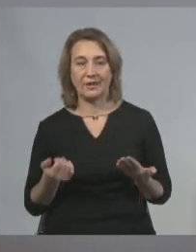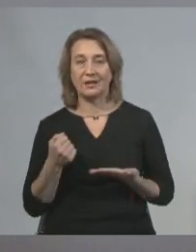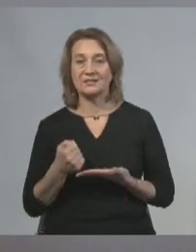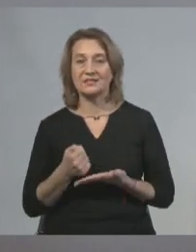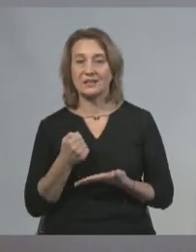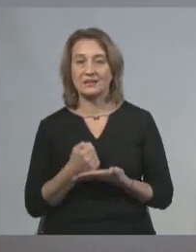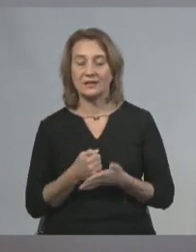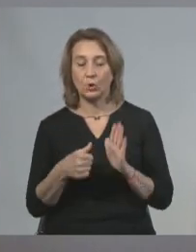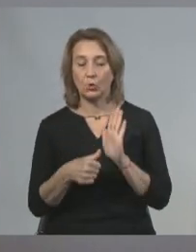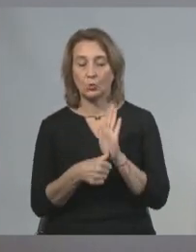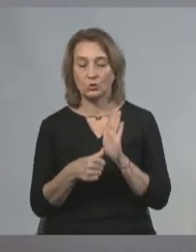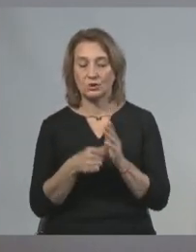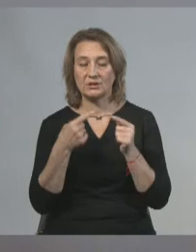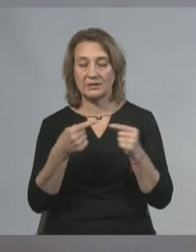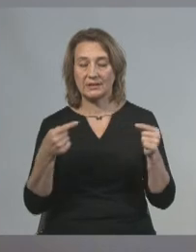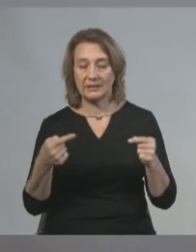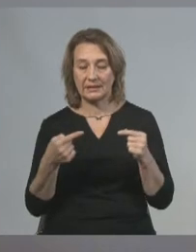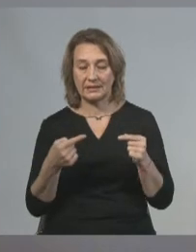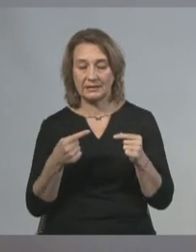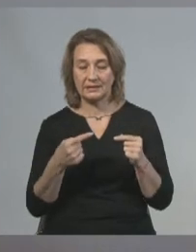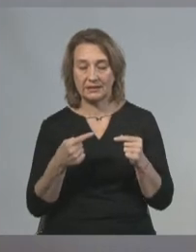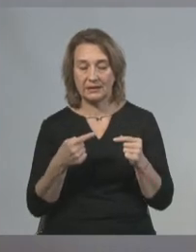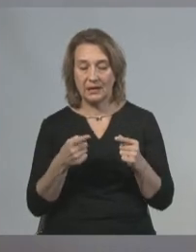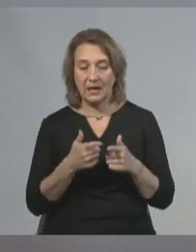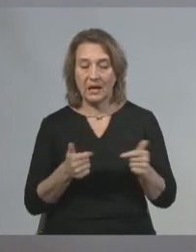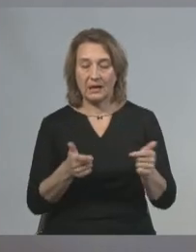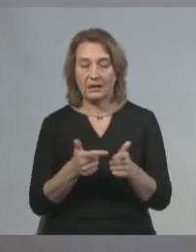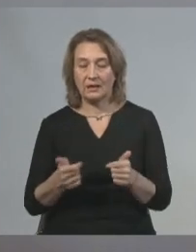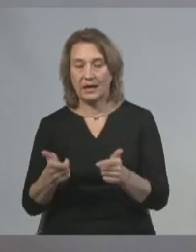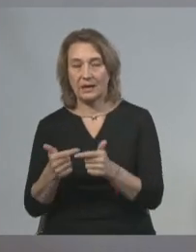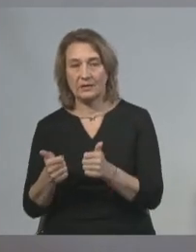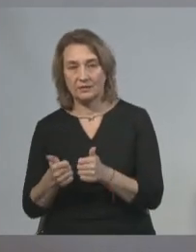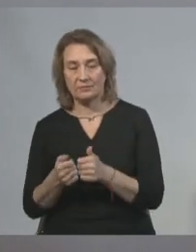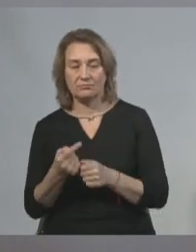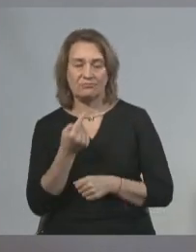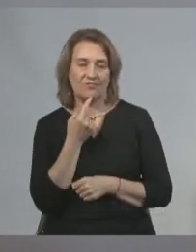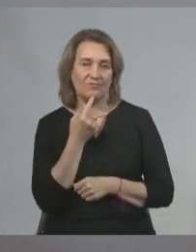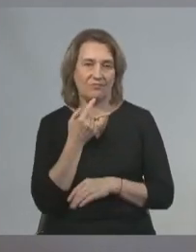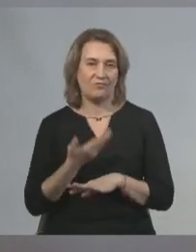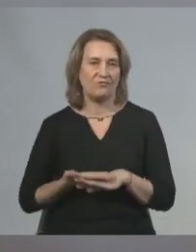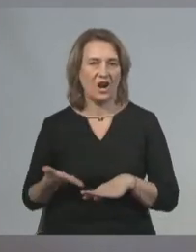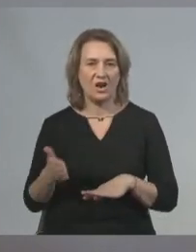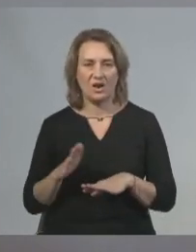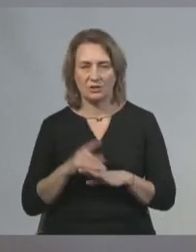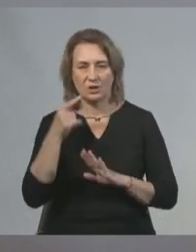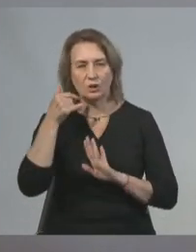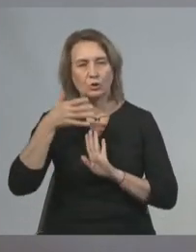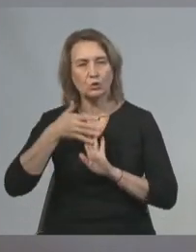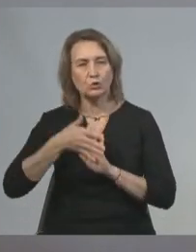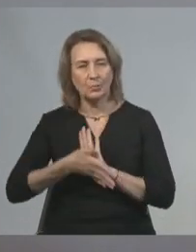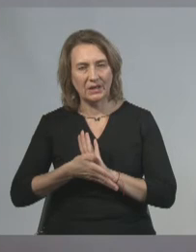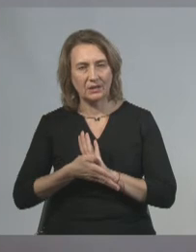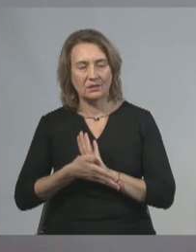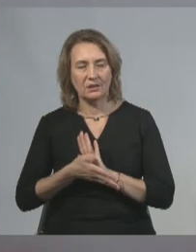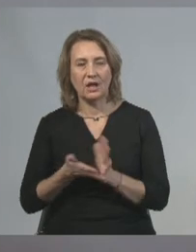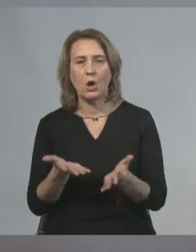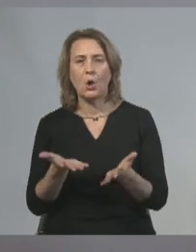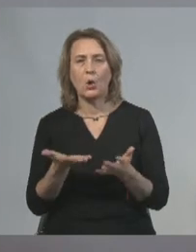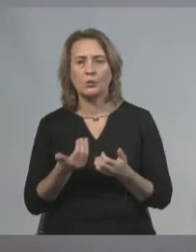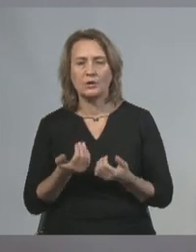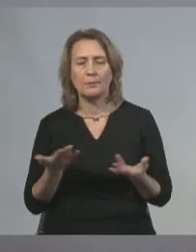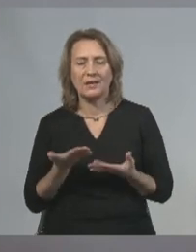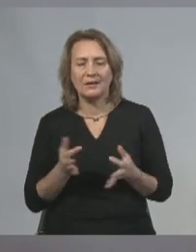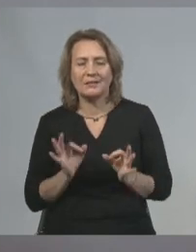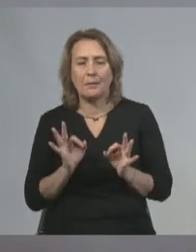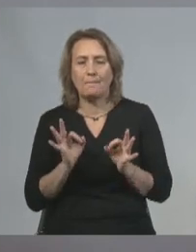and from time to time it's hard to even get uh proper advice from officials because um they